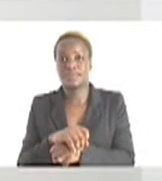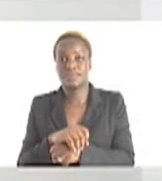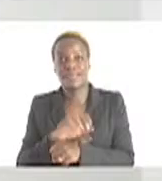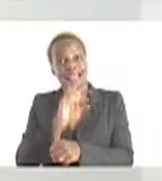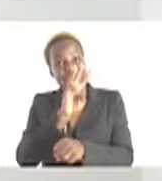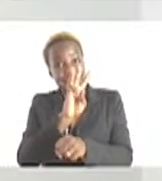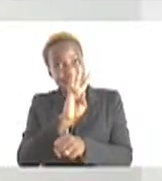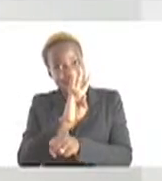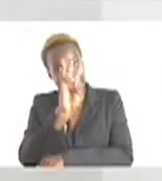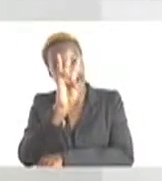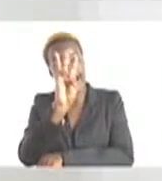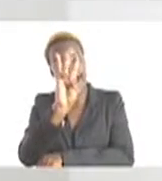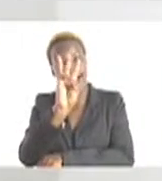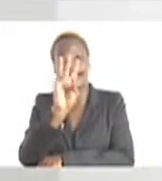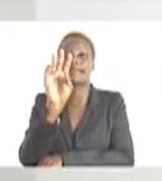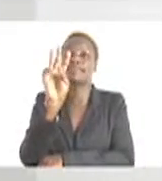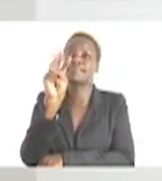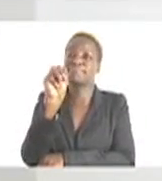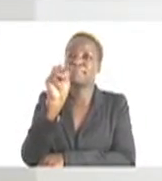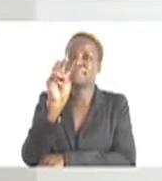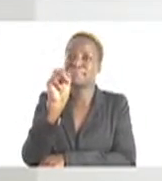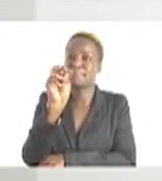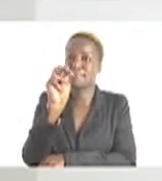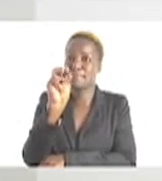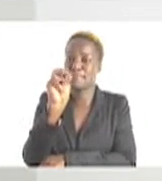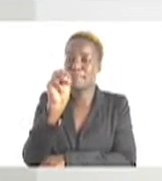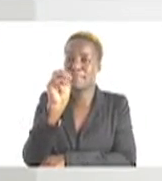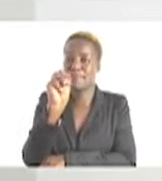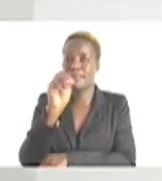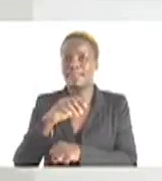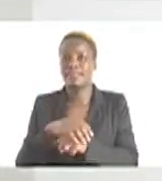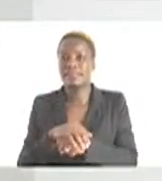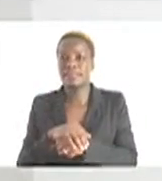And then we have March, which is the 3rd.